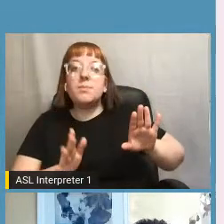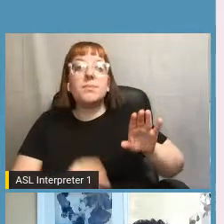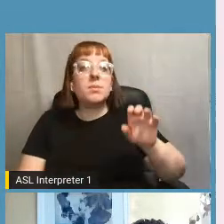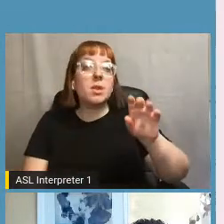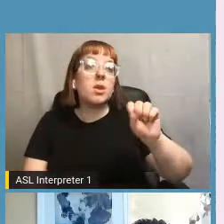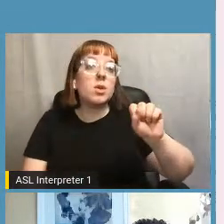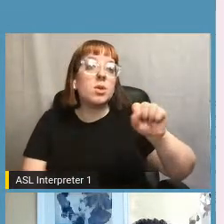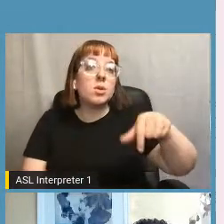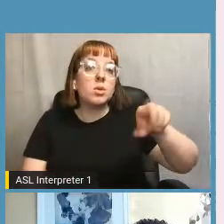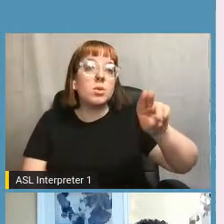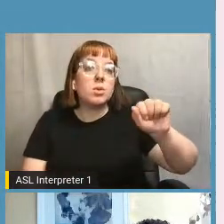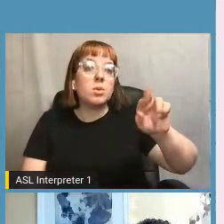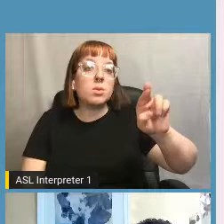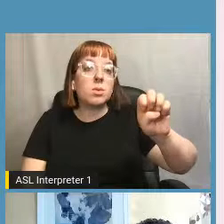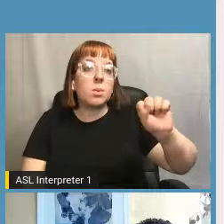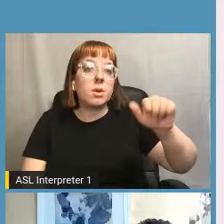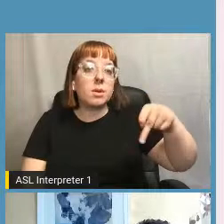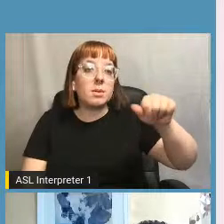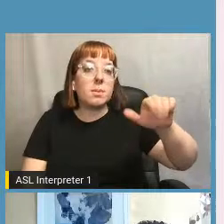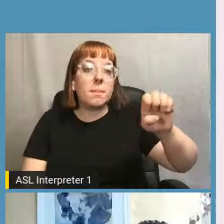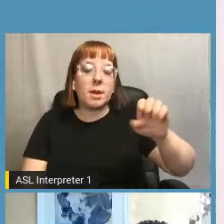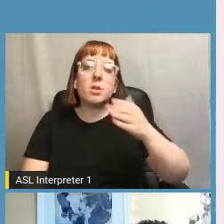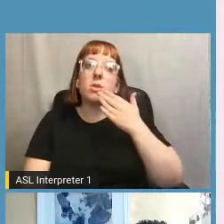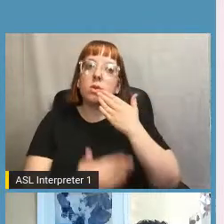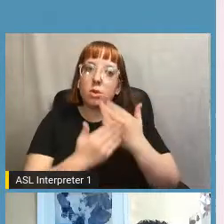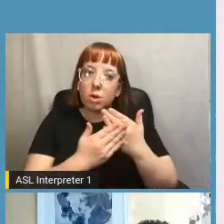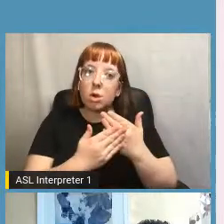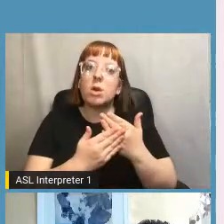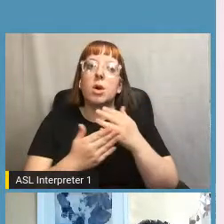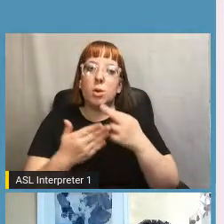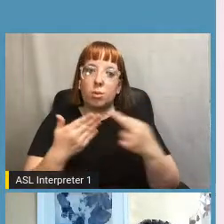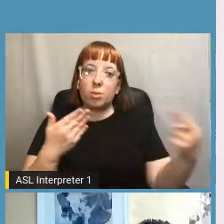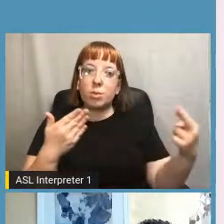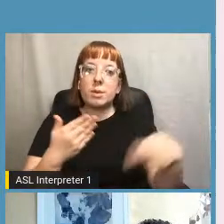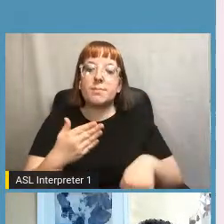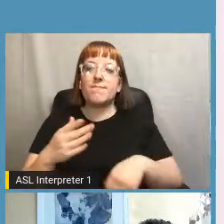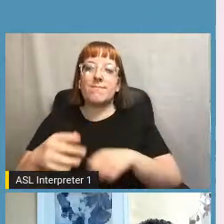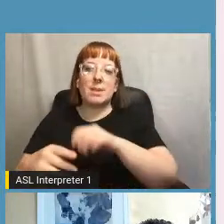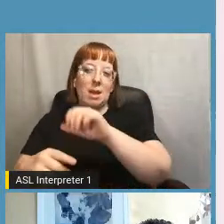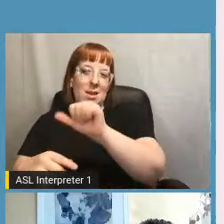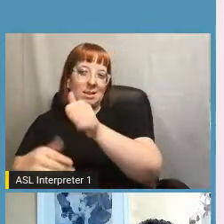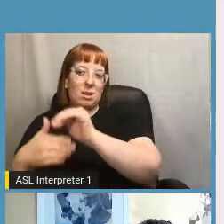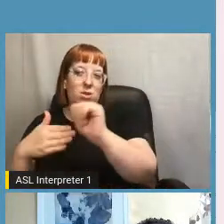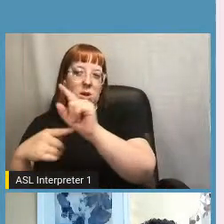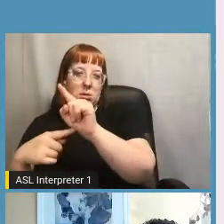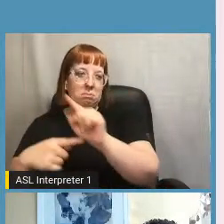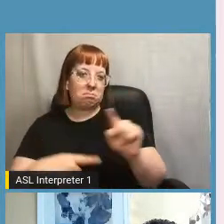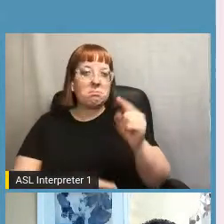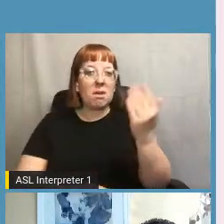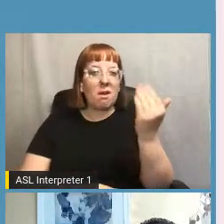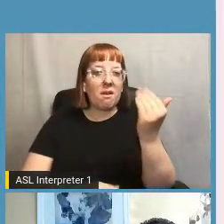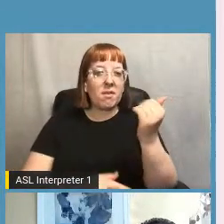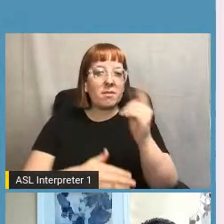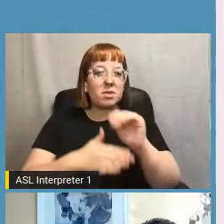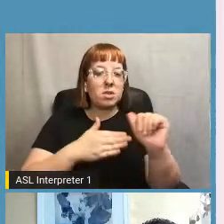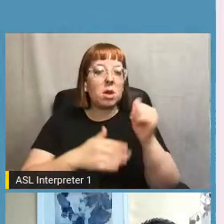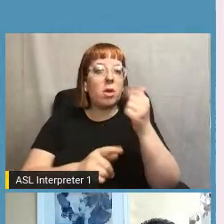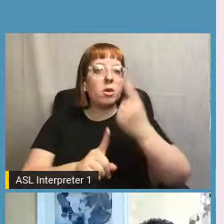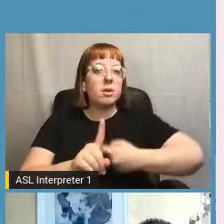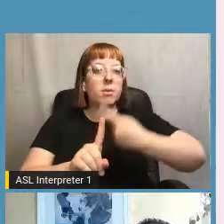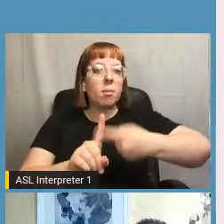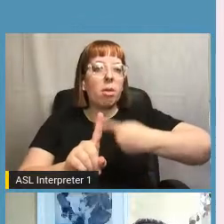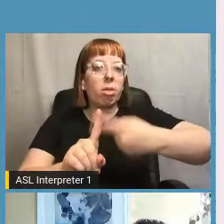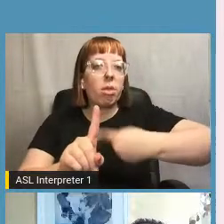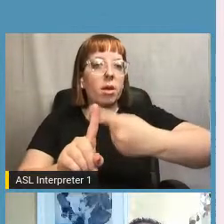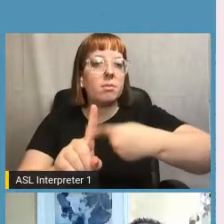Squarespace is actually a good way to go. Squarespace can cost anywhere from $10 to $15 a month. And so